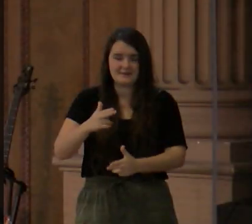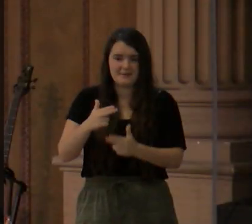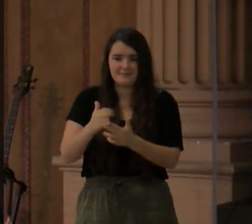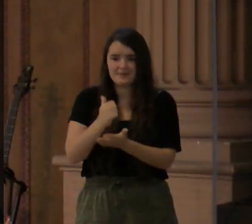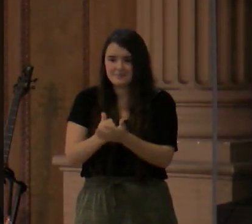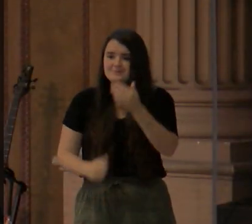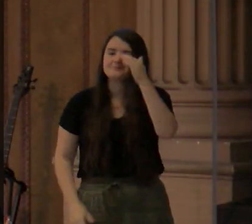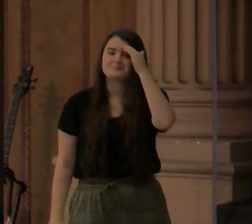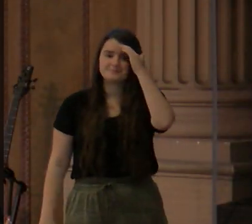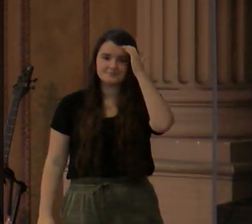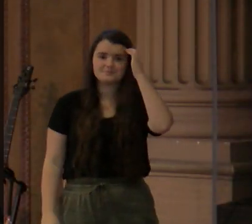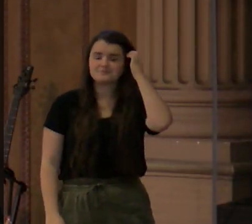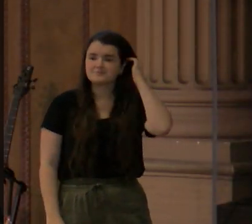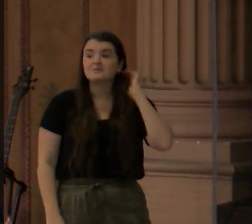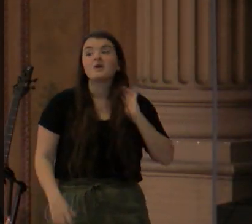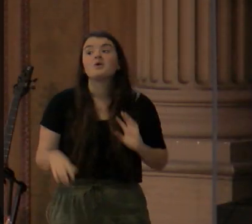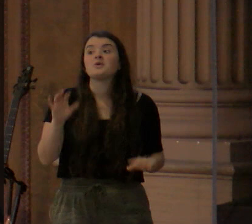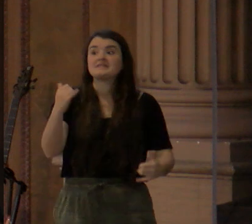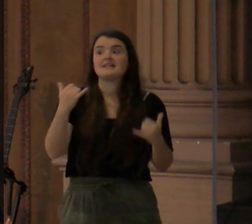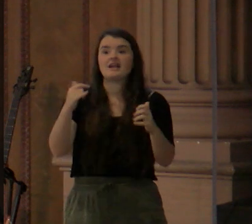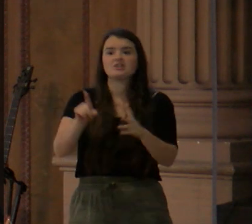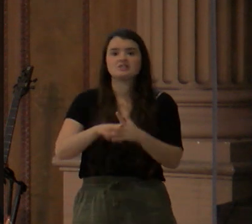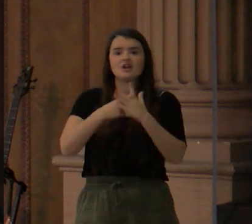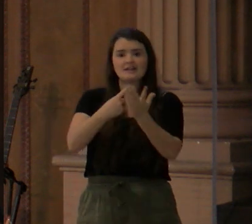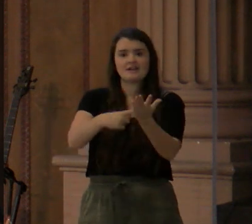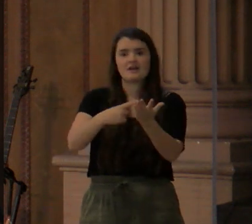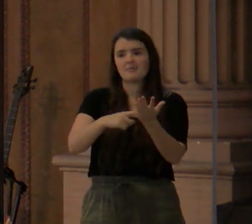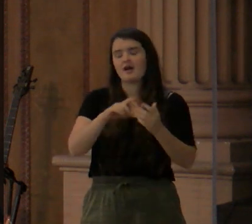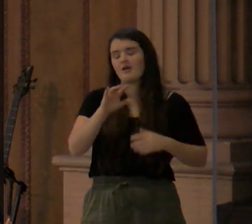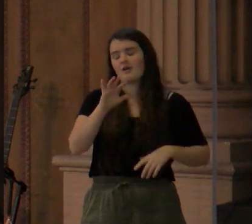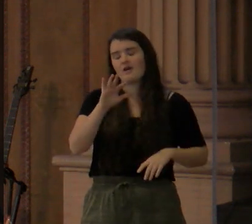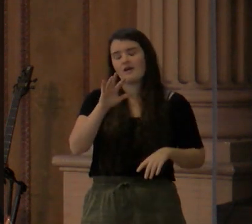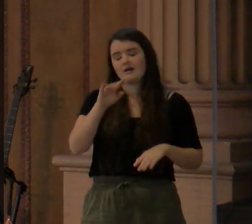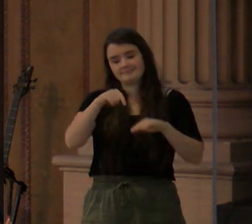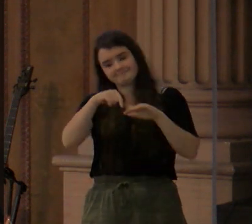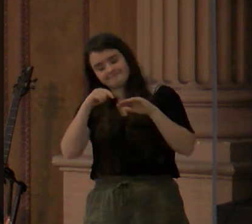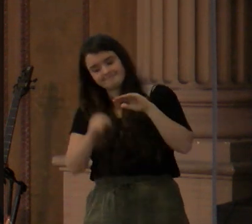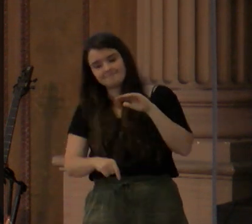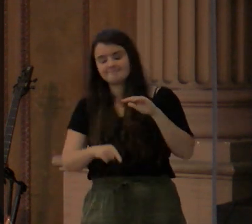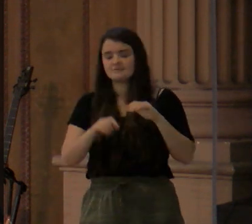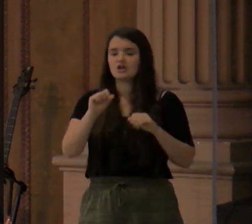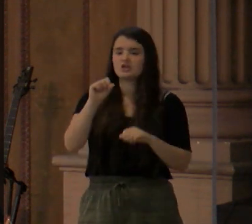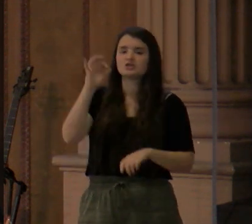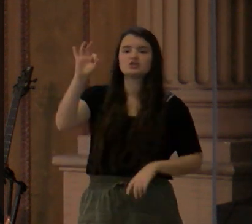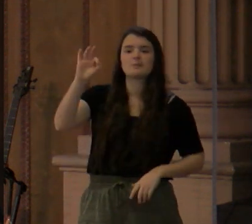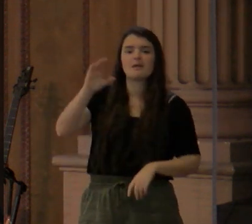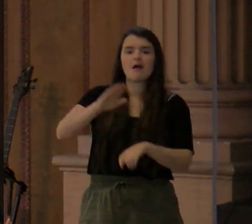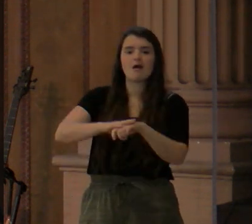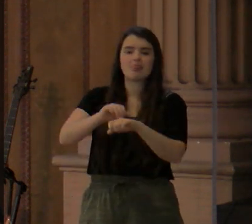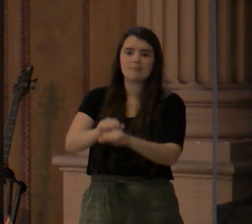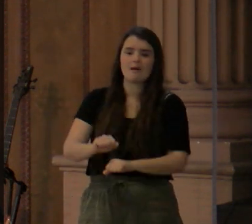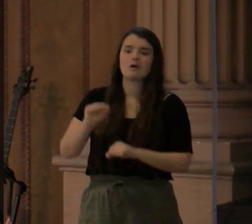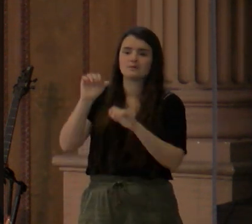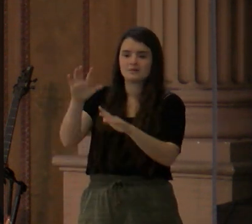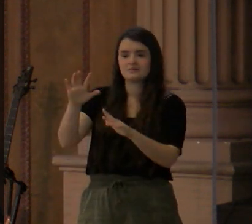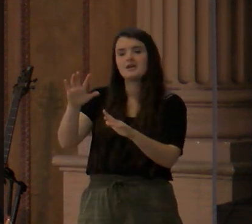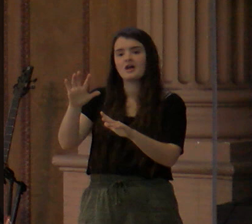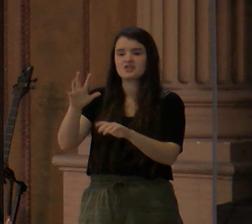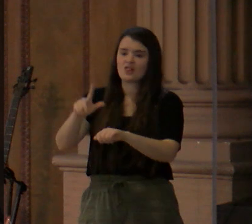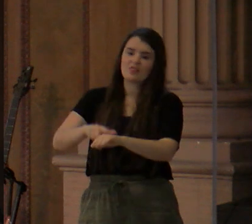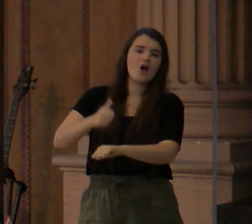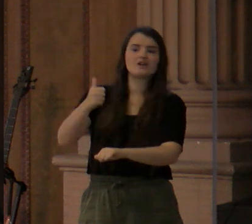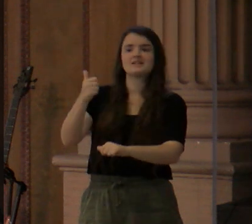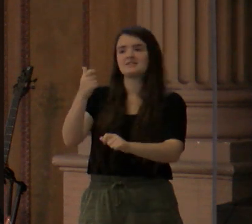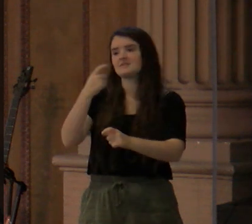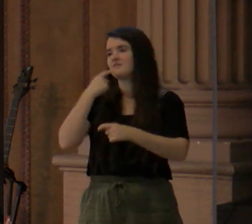Well, today we are starting a deep dive in our study through Matthew. We're diving deeply into the Sermon on the Mount, which is the longest and most famous sermon